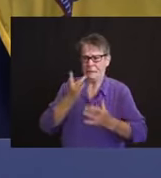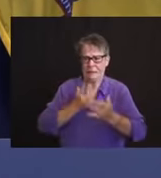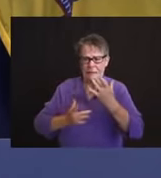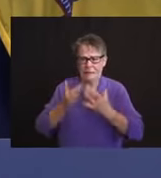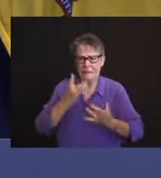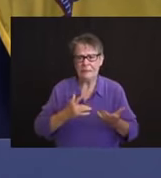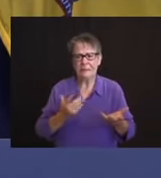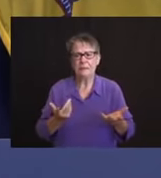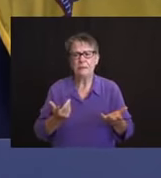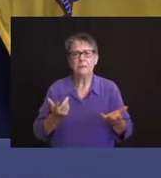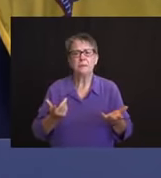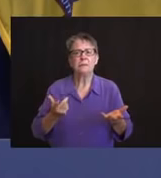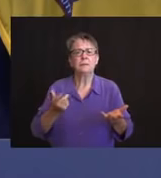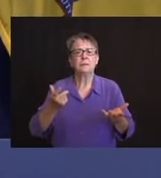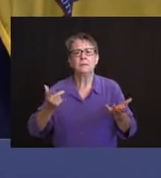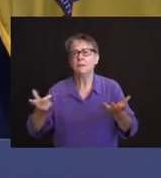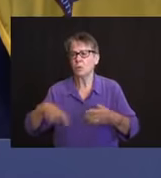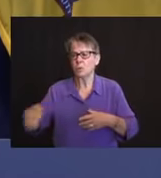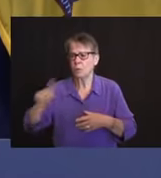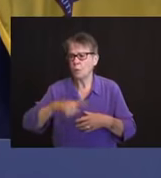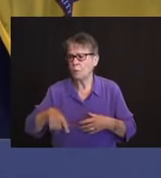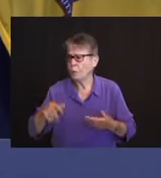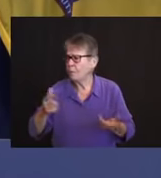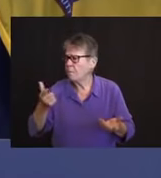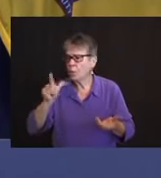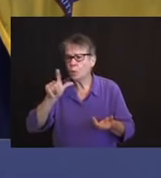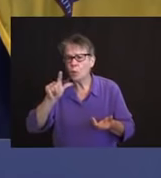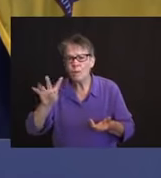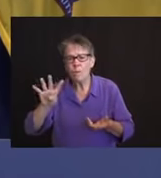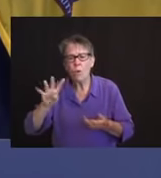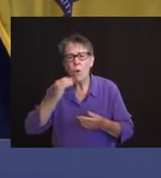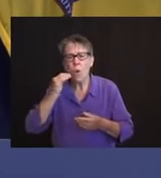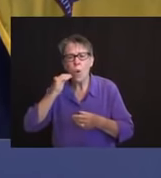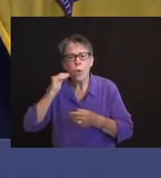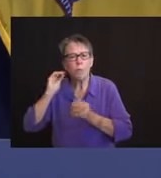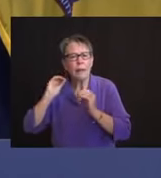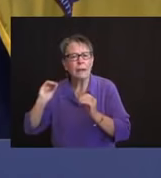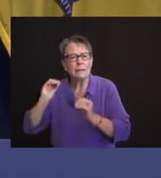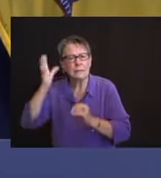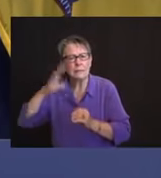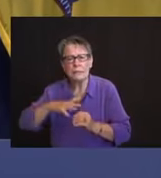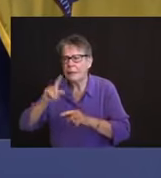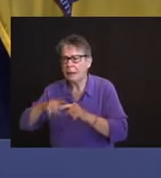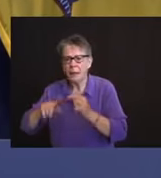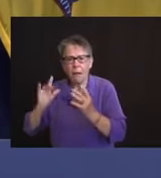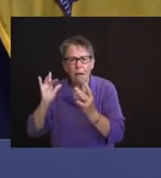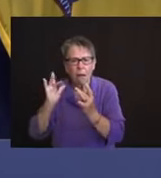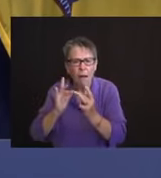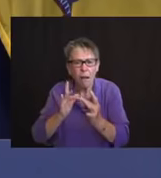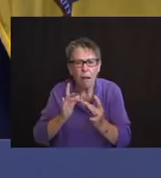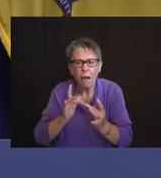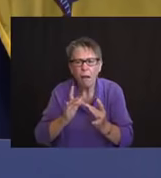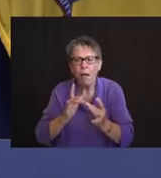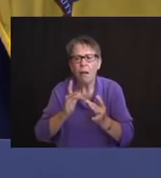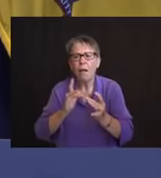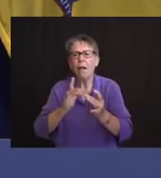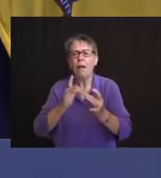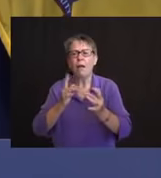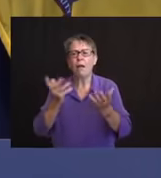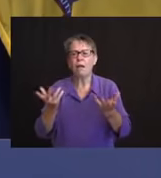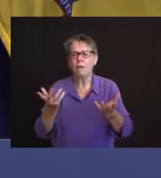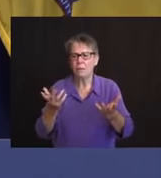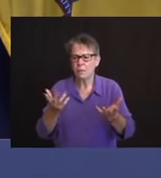unemployment or NJ SNAP to be able to afford food. And I've also heard from a man in Williamstown.